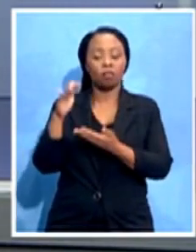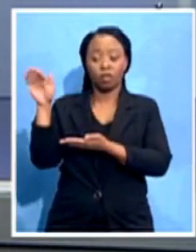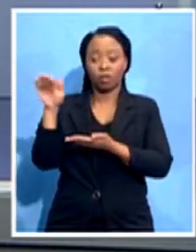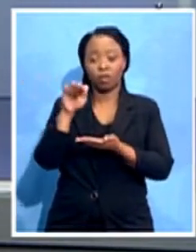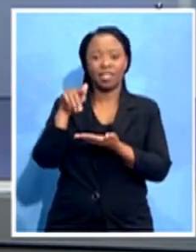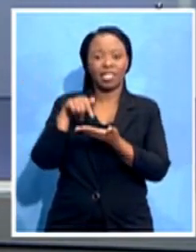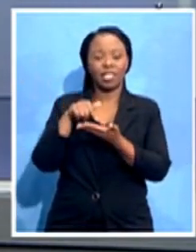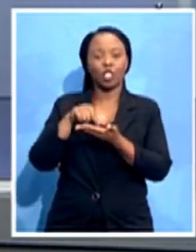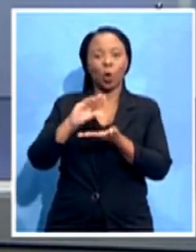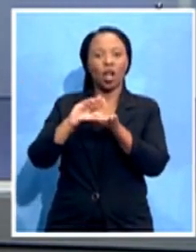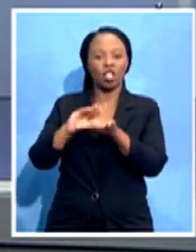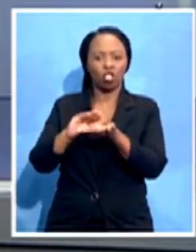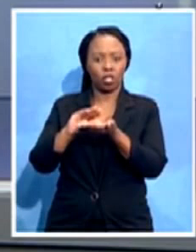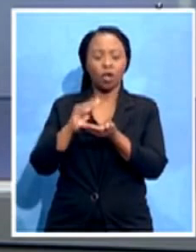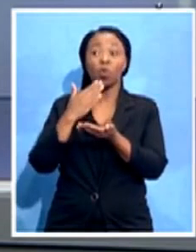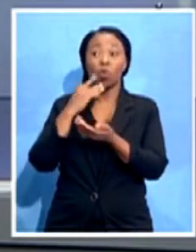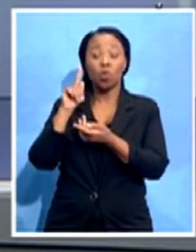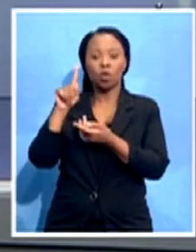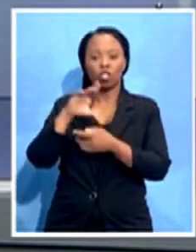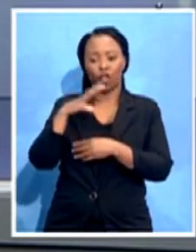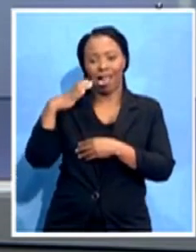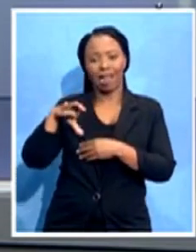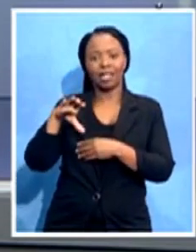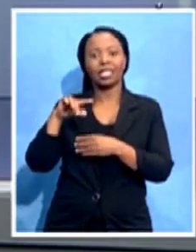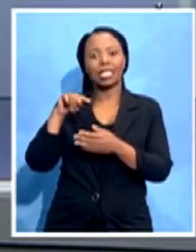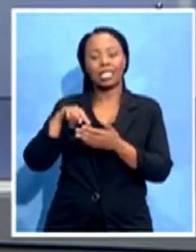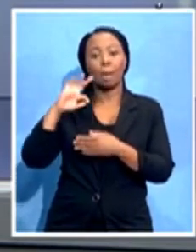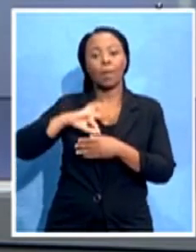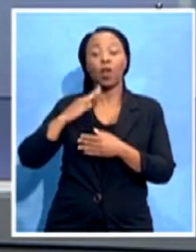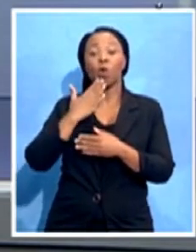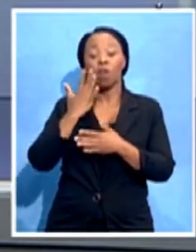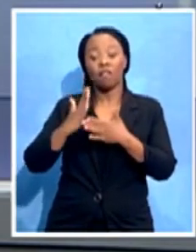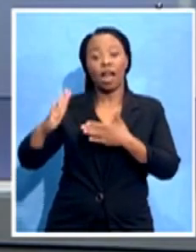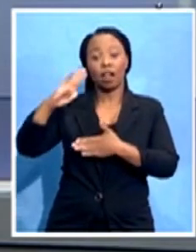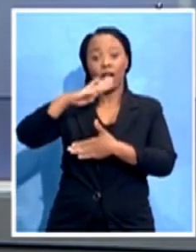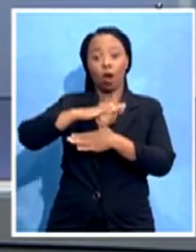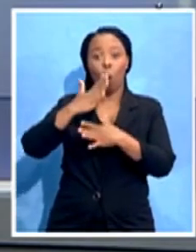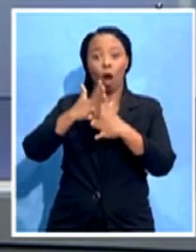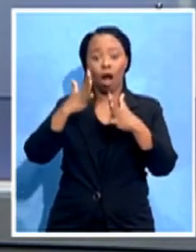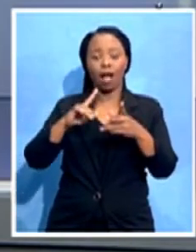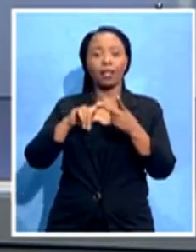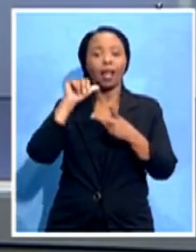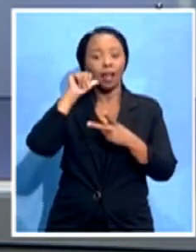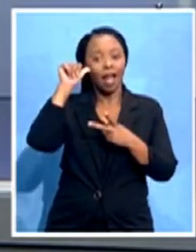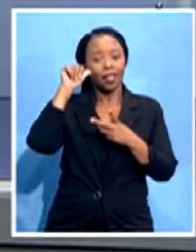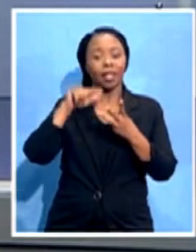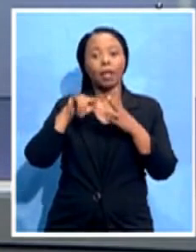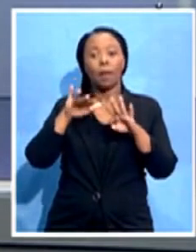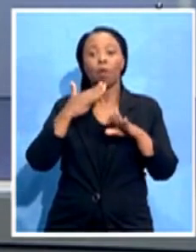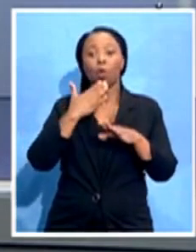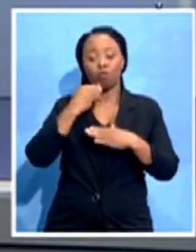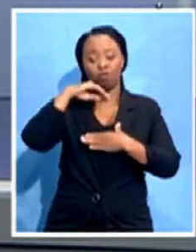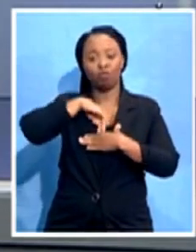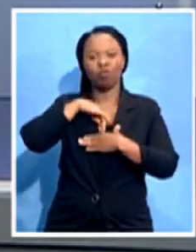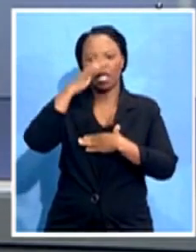are 100,000 frontline workers, the elderly and people with underlying illnesses. Zimbabwe will receive about